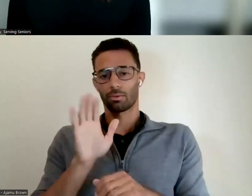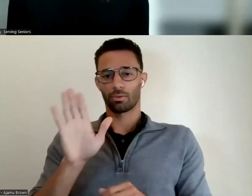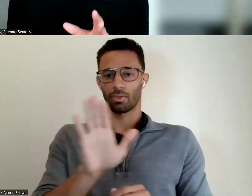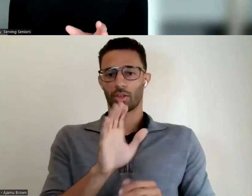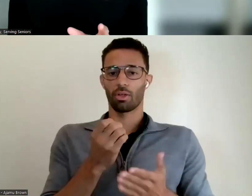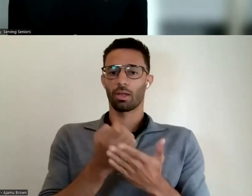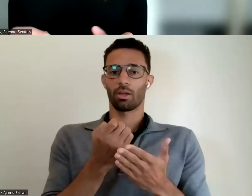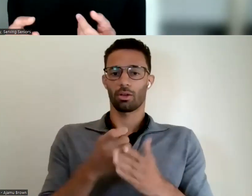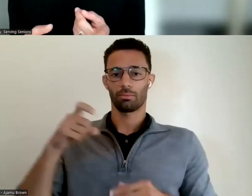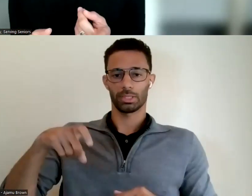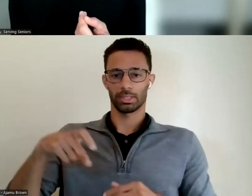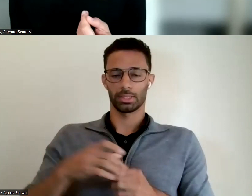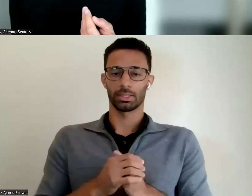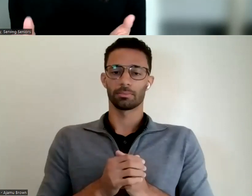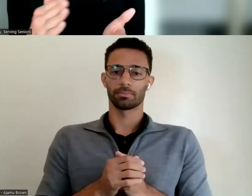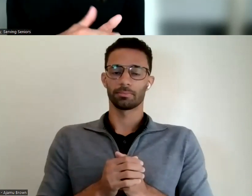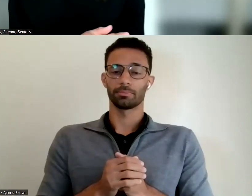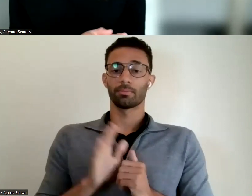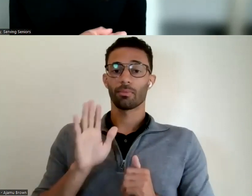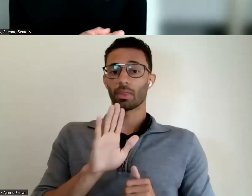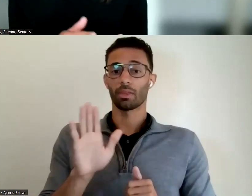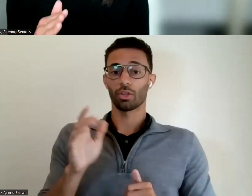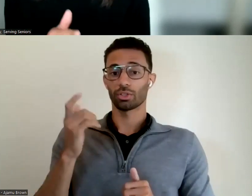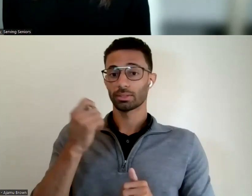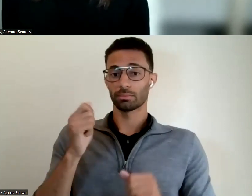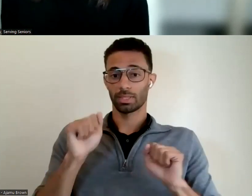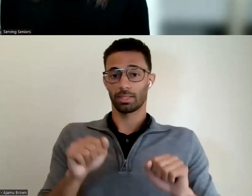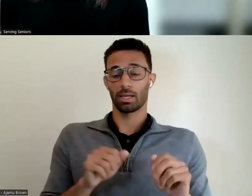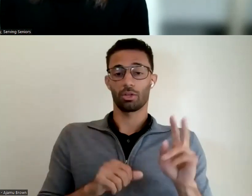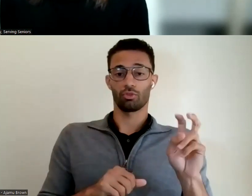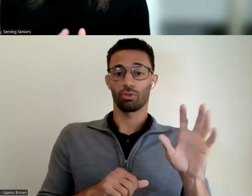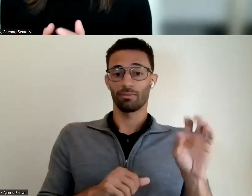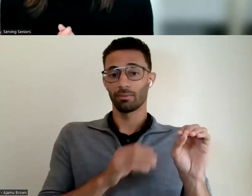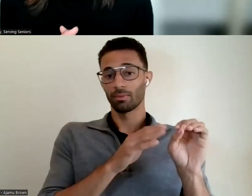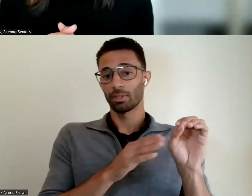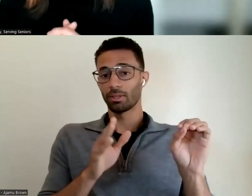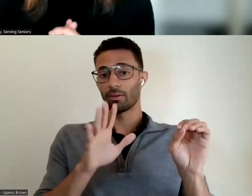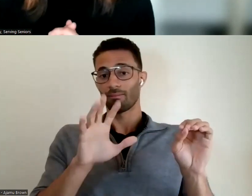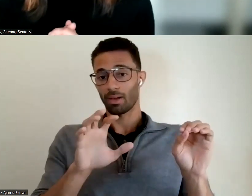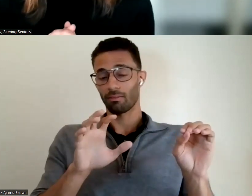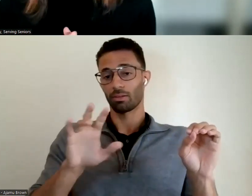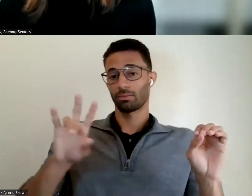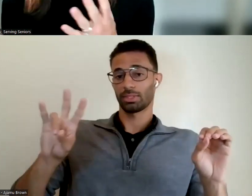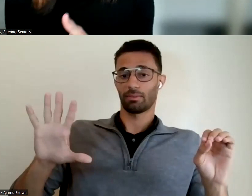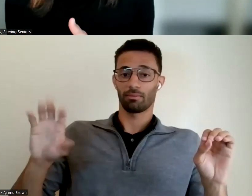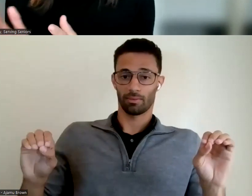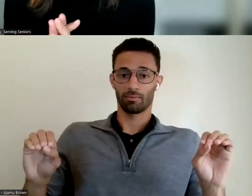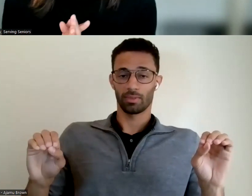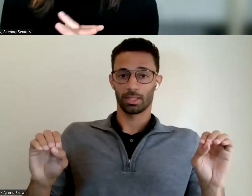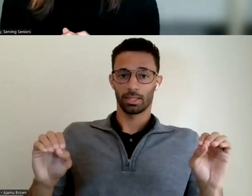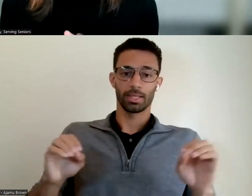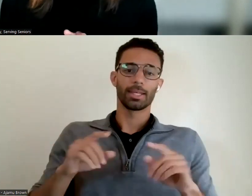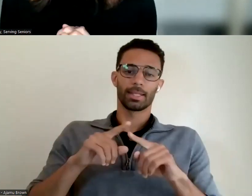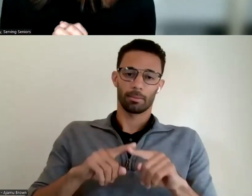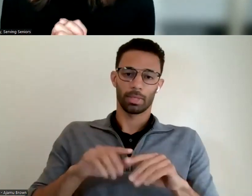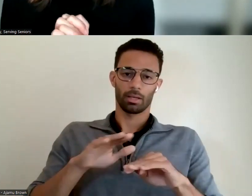for their subsidies, it can go from either $250, $500, or $750, again, depending on